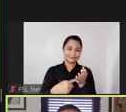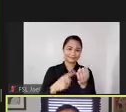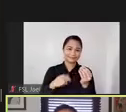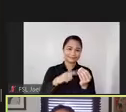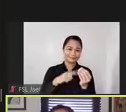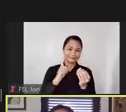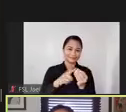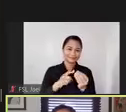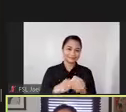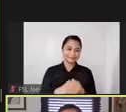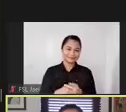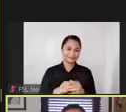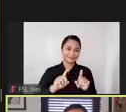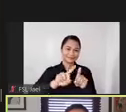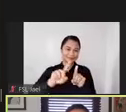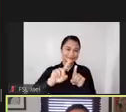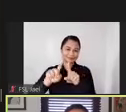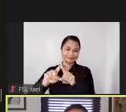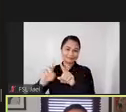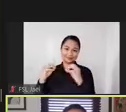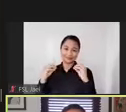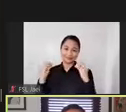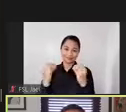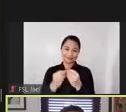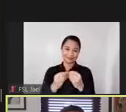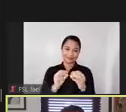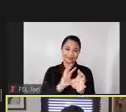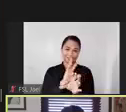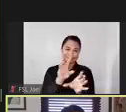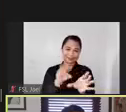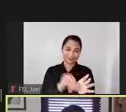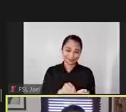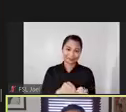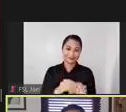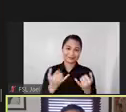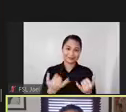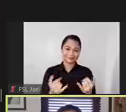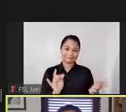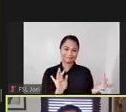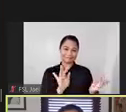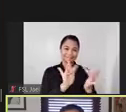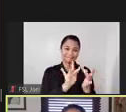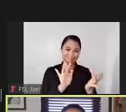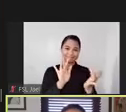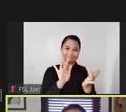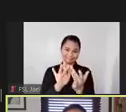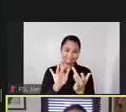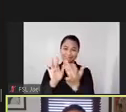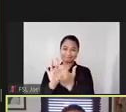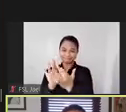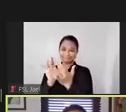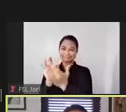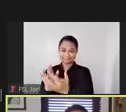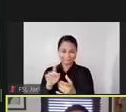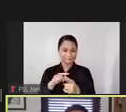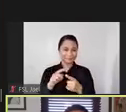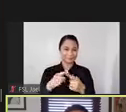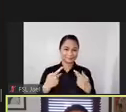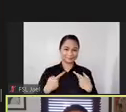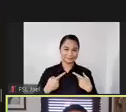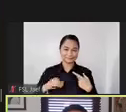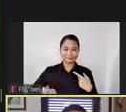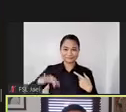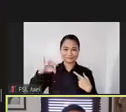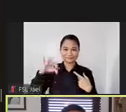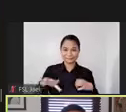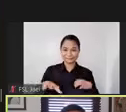my contribution in. I'm going to begin with the International Olympic Committee. So maybe you've